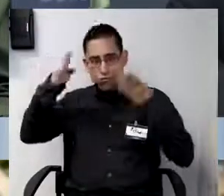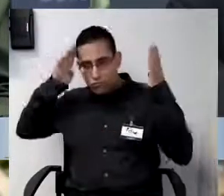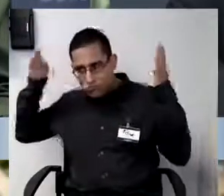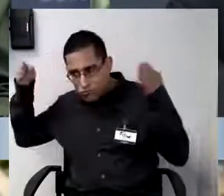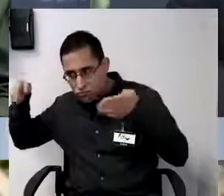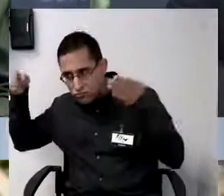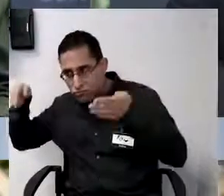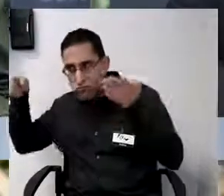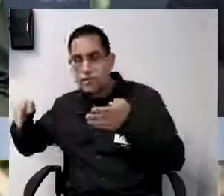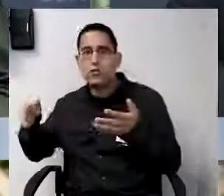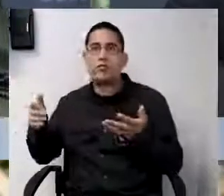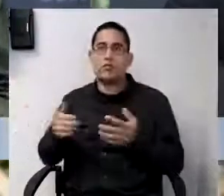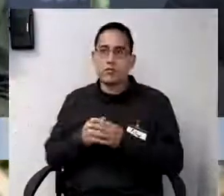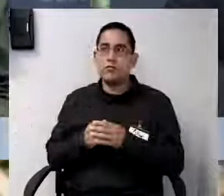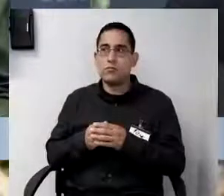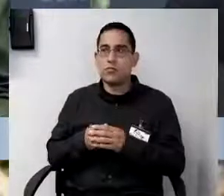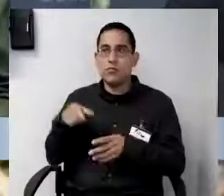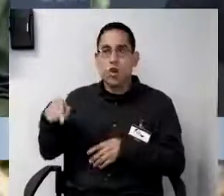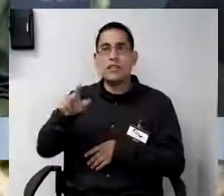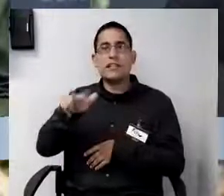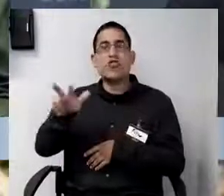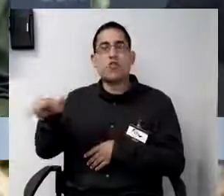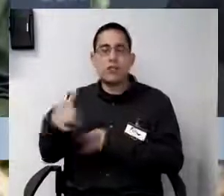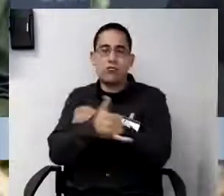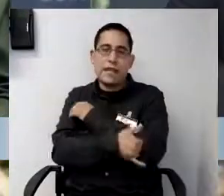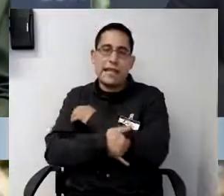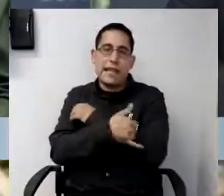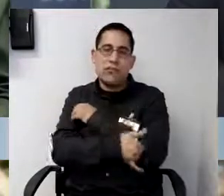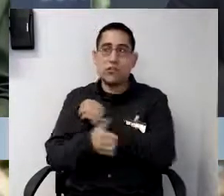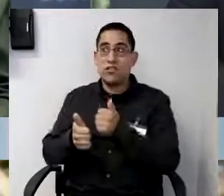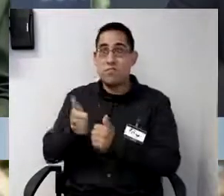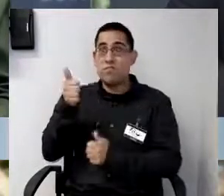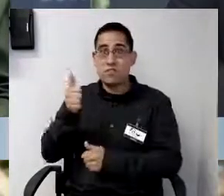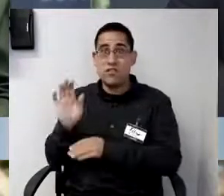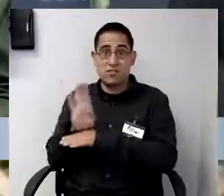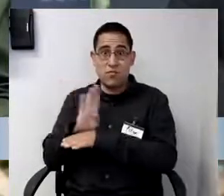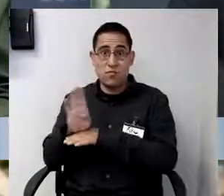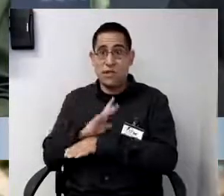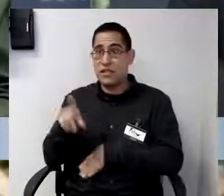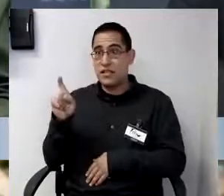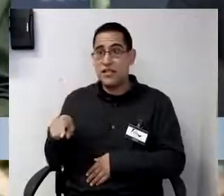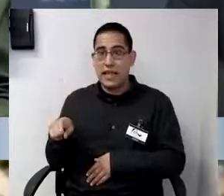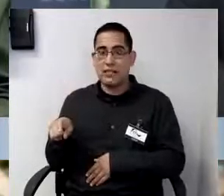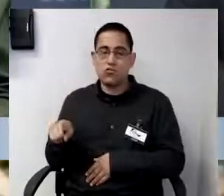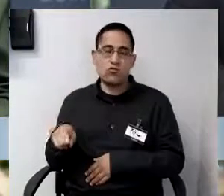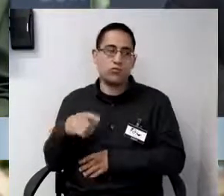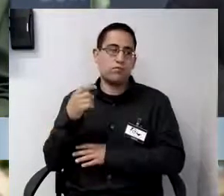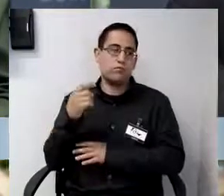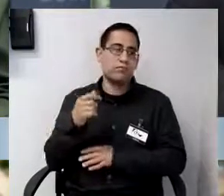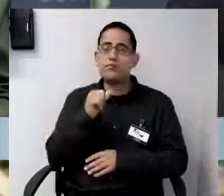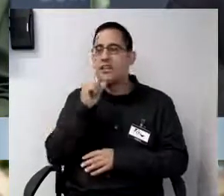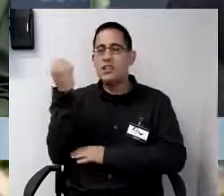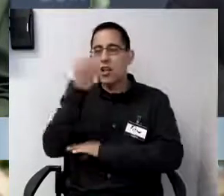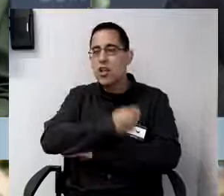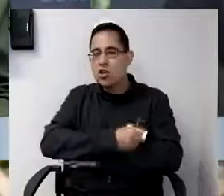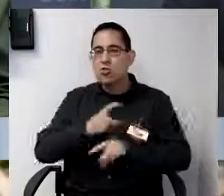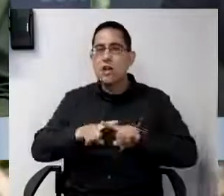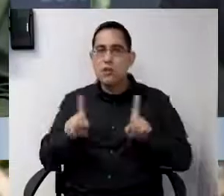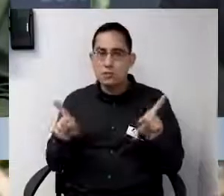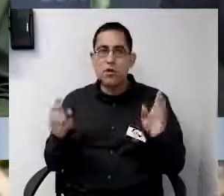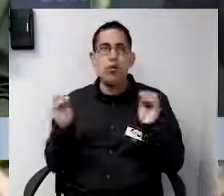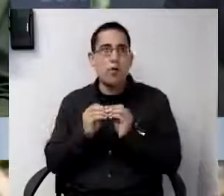our, or many of our businesses had to ramp up. Might have been actually sooner than July 18th. That seems too